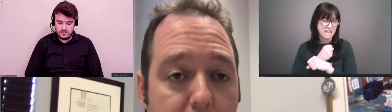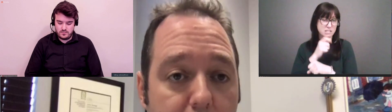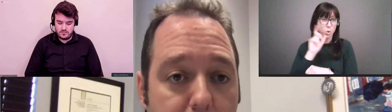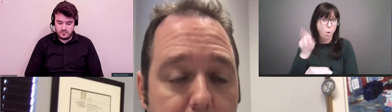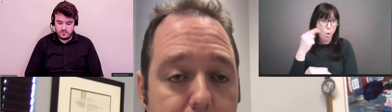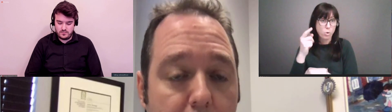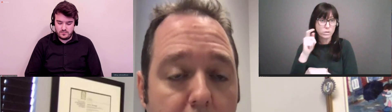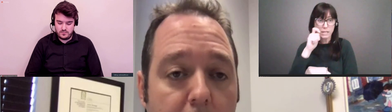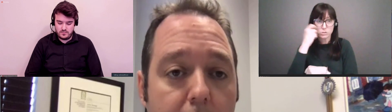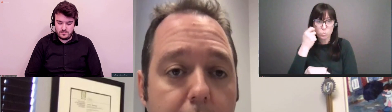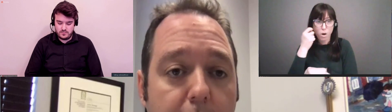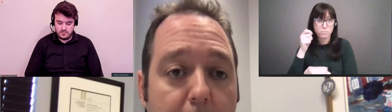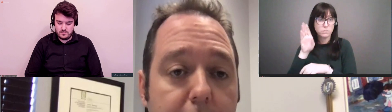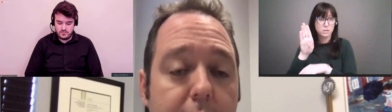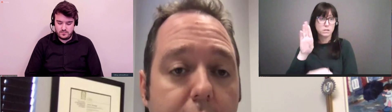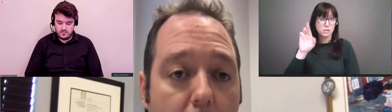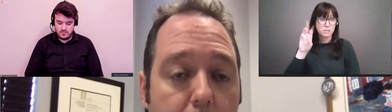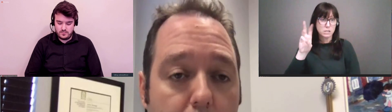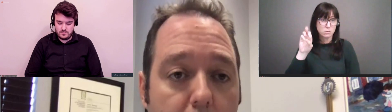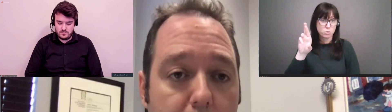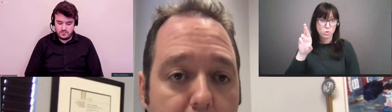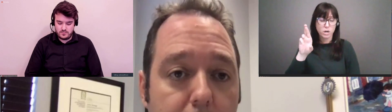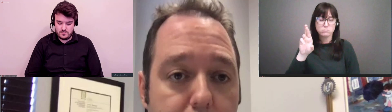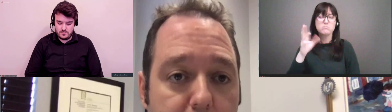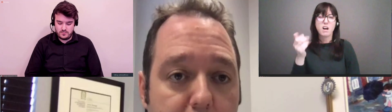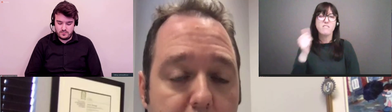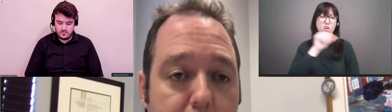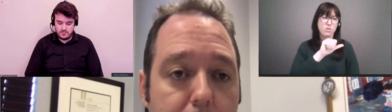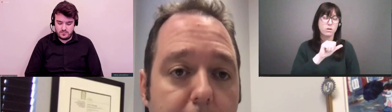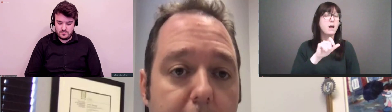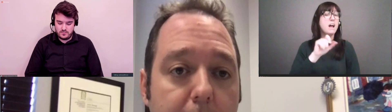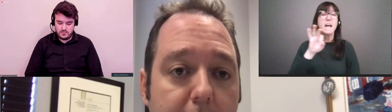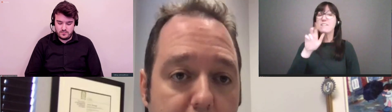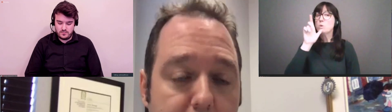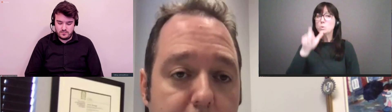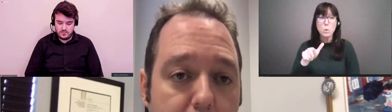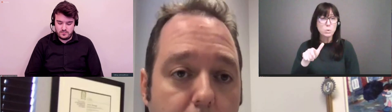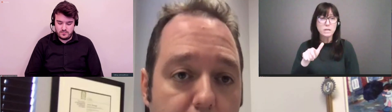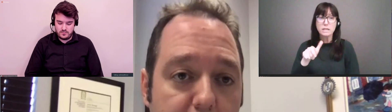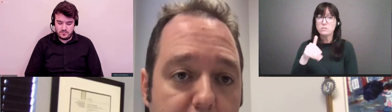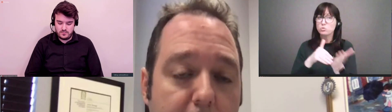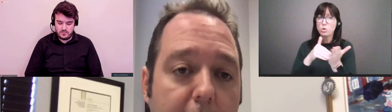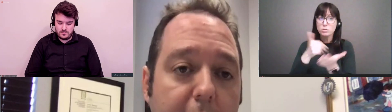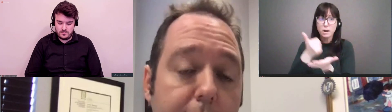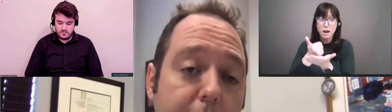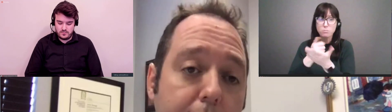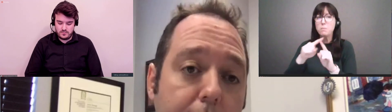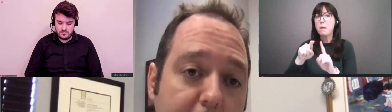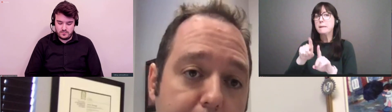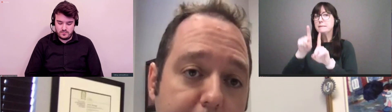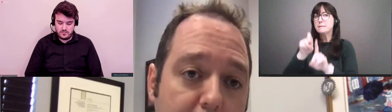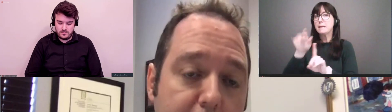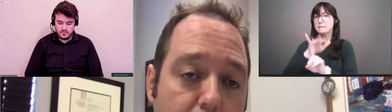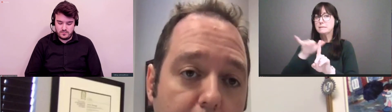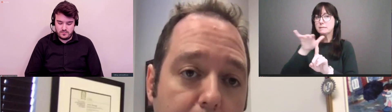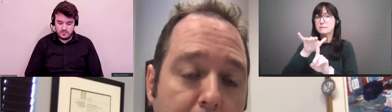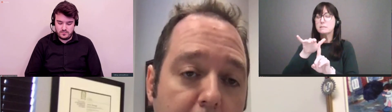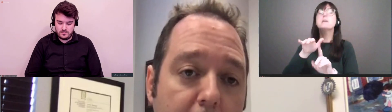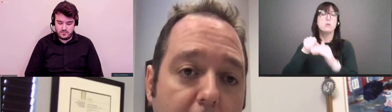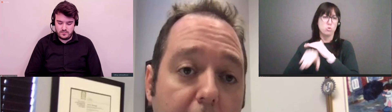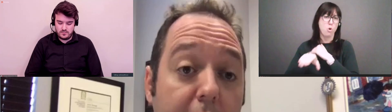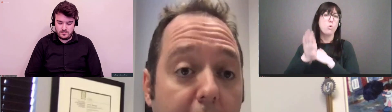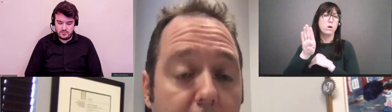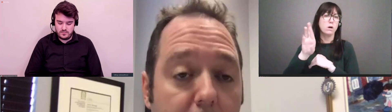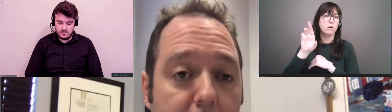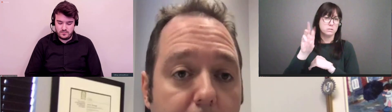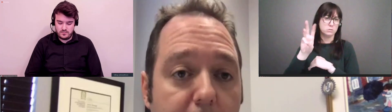happening in the region. So for patients not requiring medical treatment, but who need to be tested for COVID, that's what the Brewer assessment site is for.